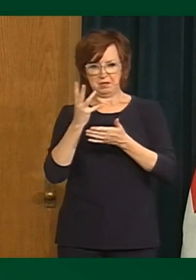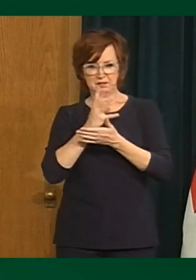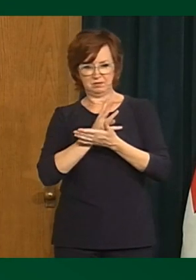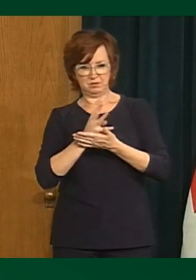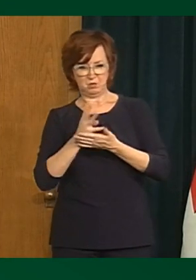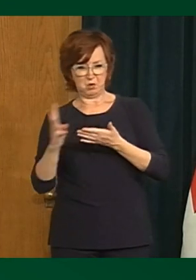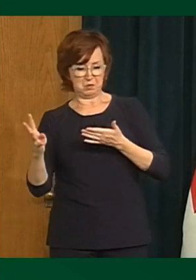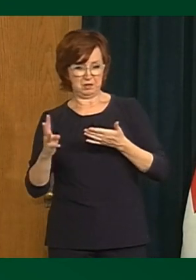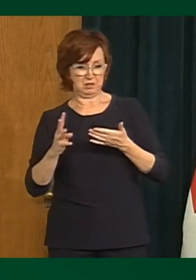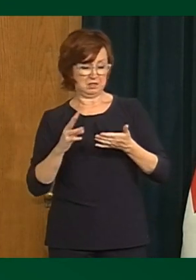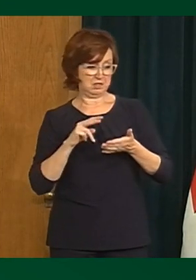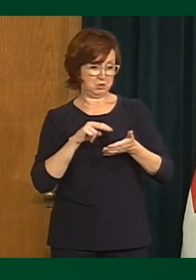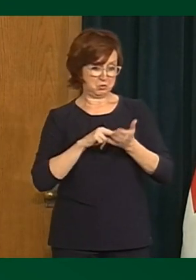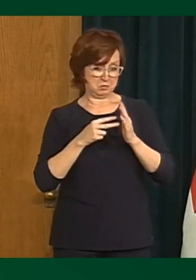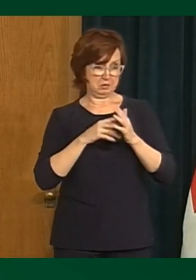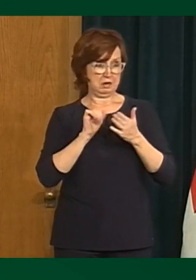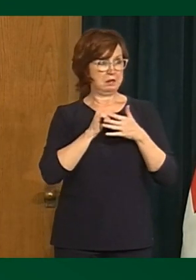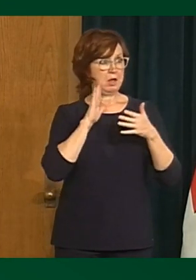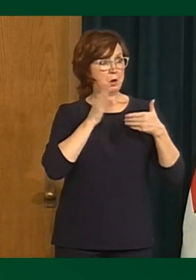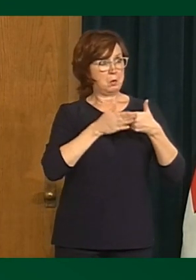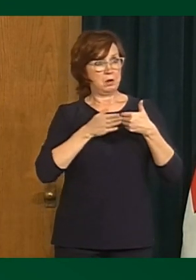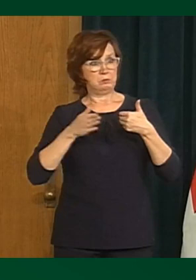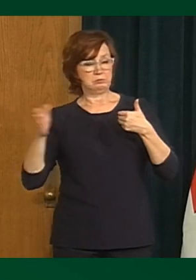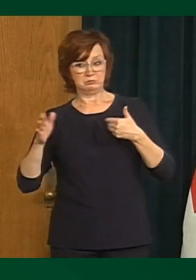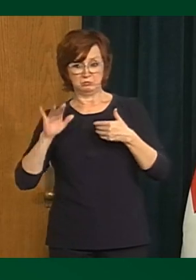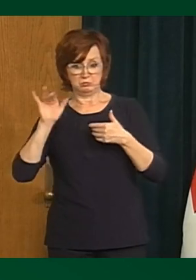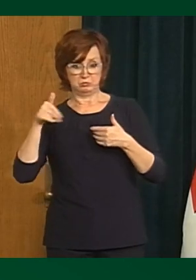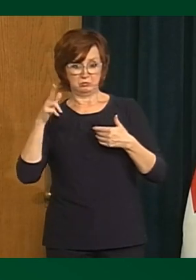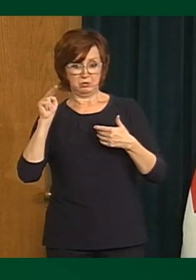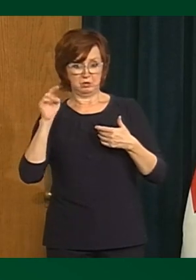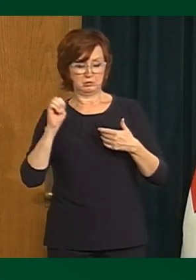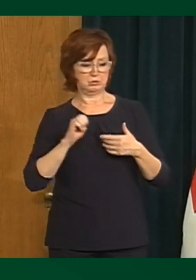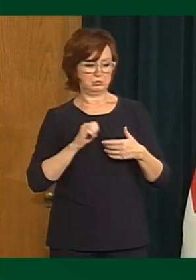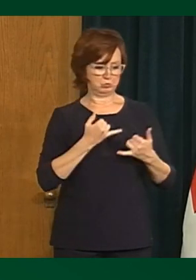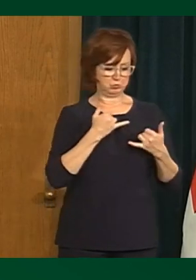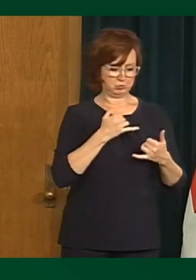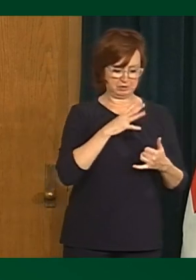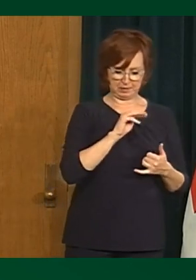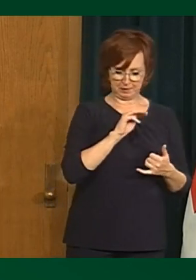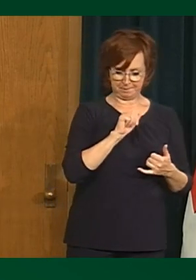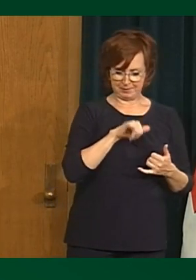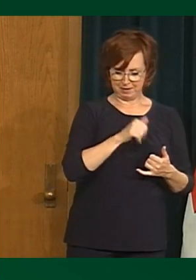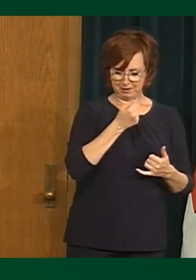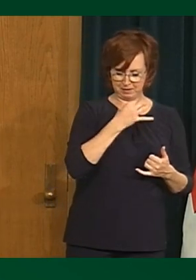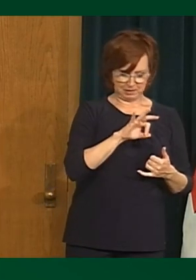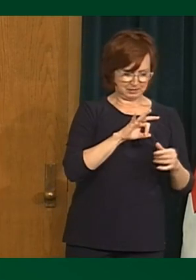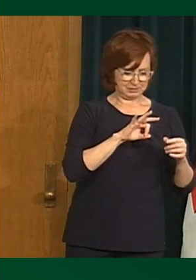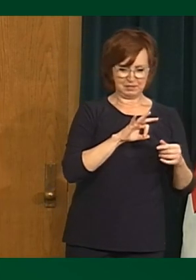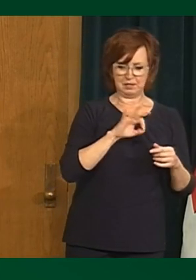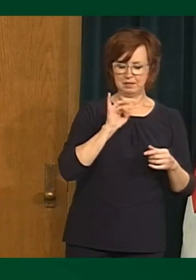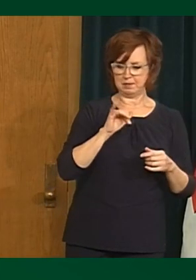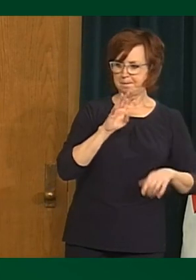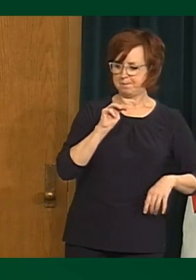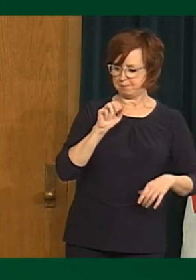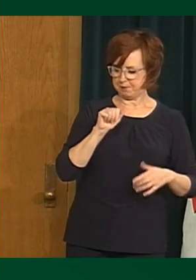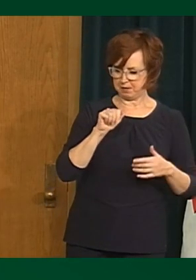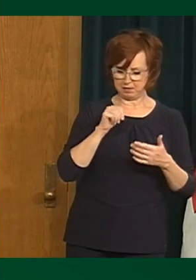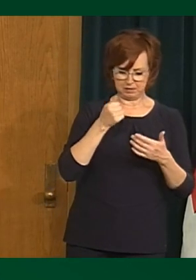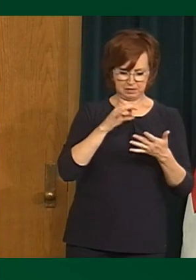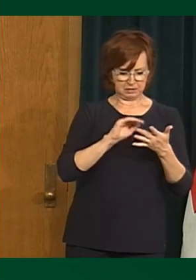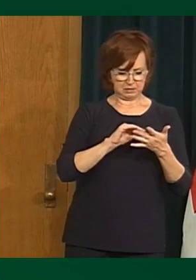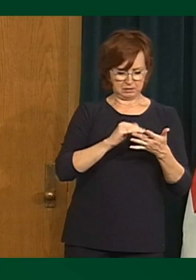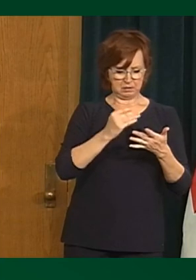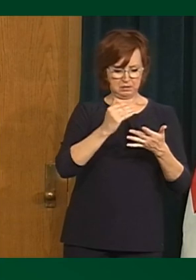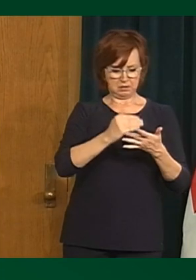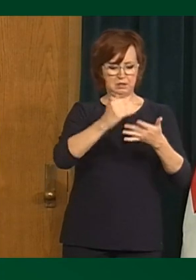June for a potential target date? What's today? Today's 19th today. May. Yes, that would be sometime in